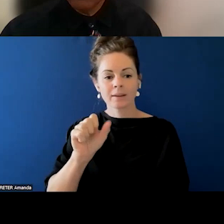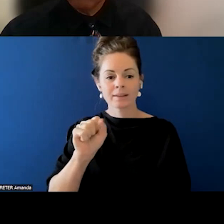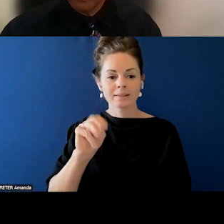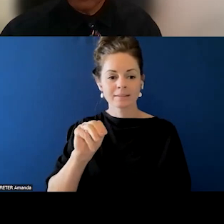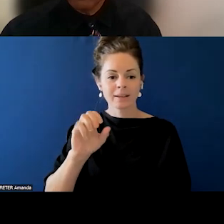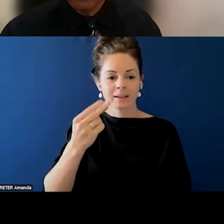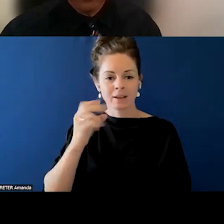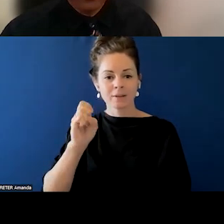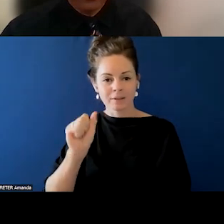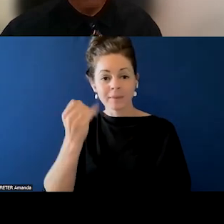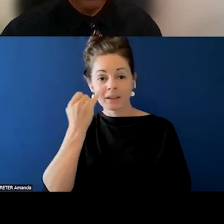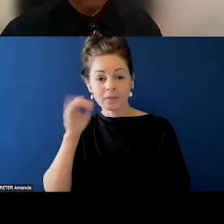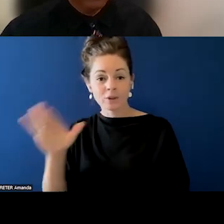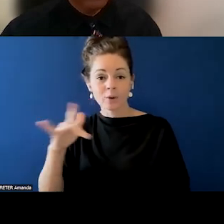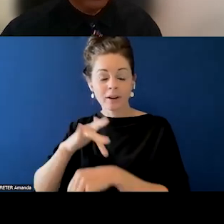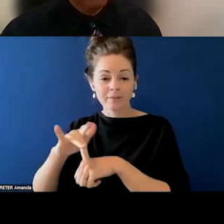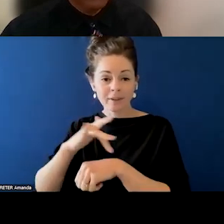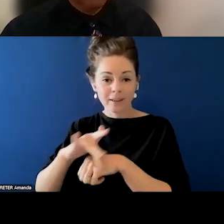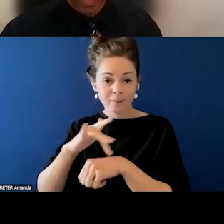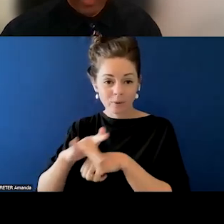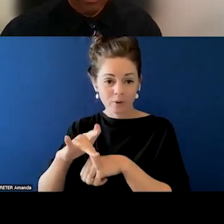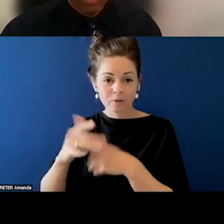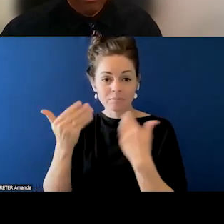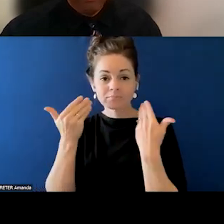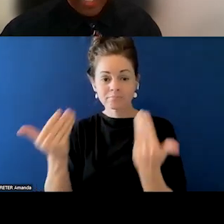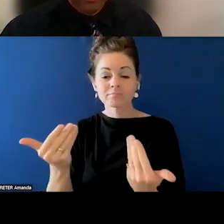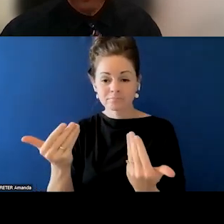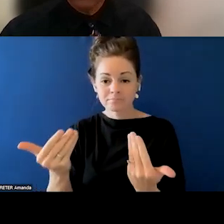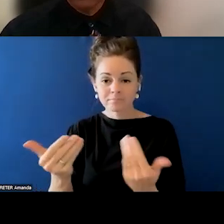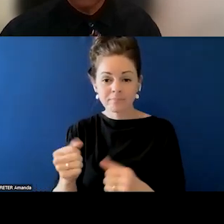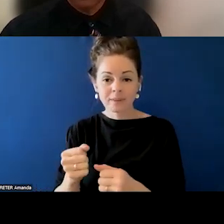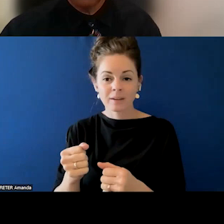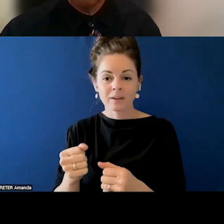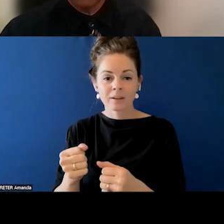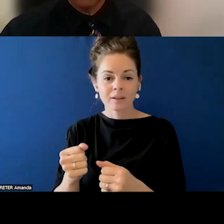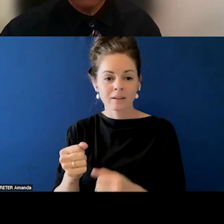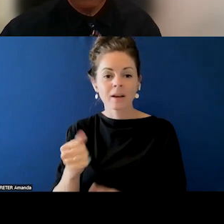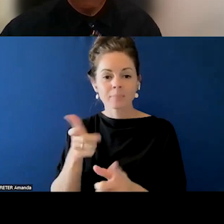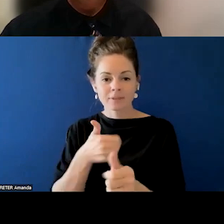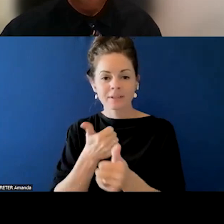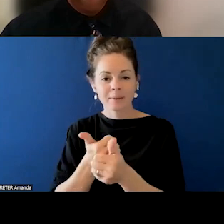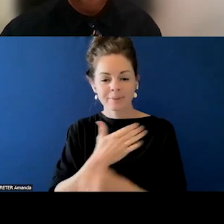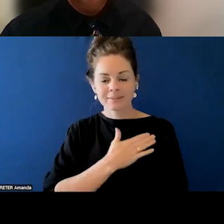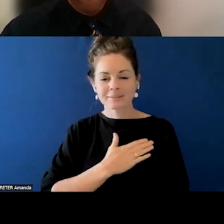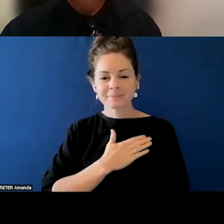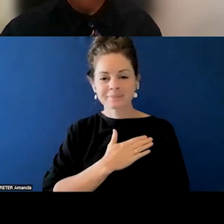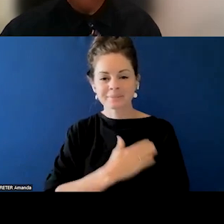Brandon, if you're available, if you will come off and provide us with the SAMHSA update, please.